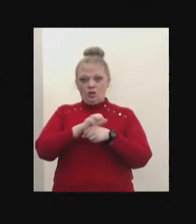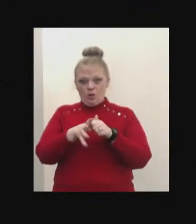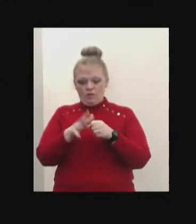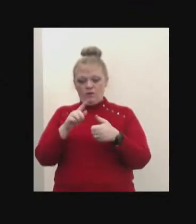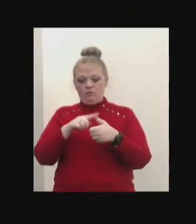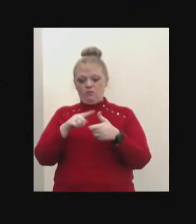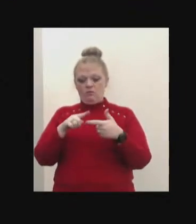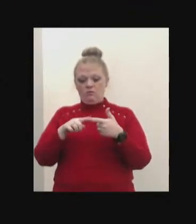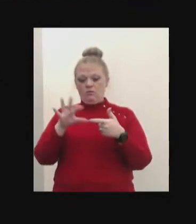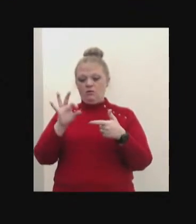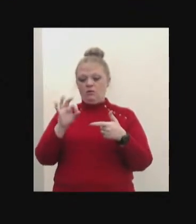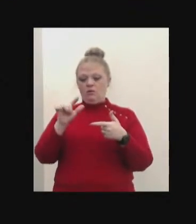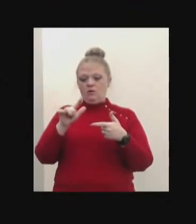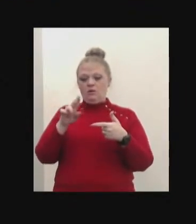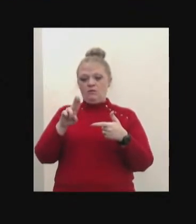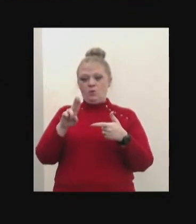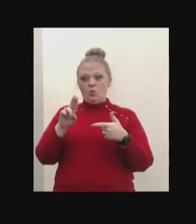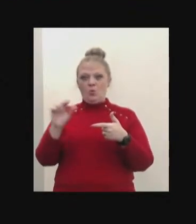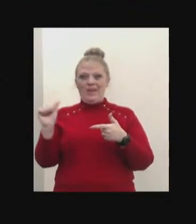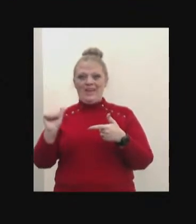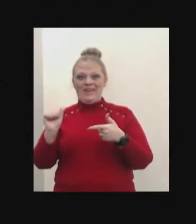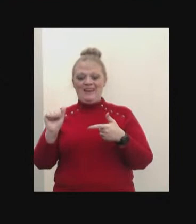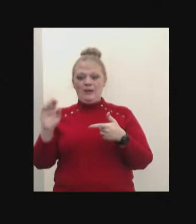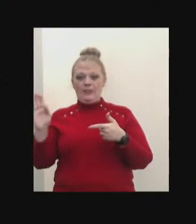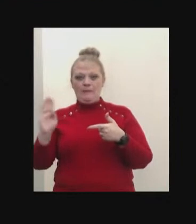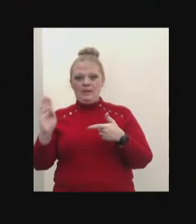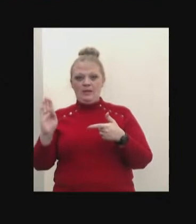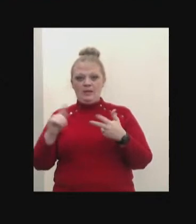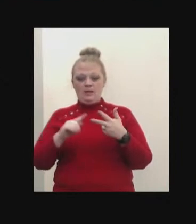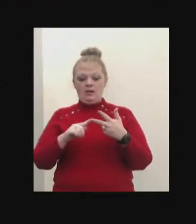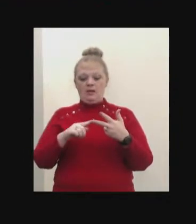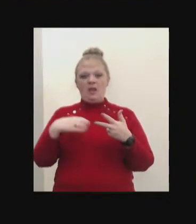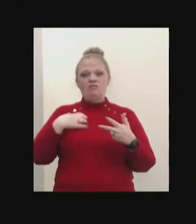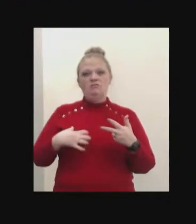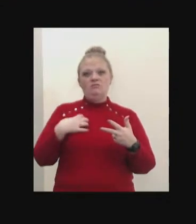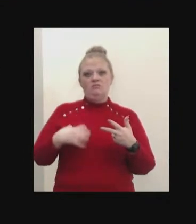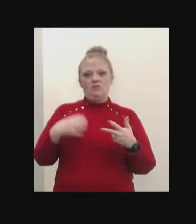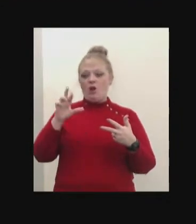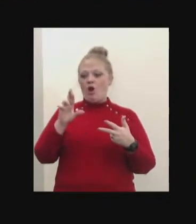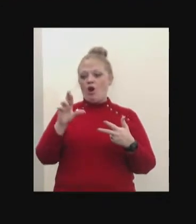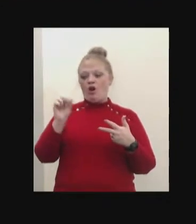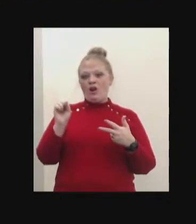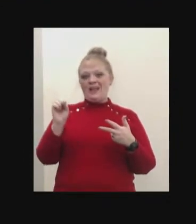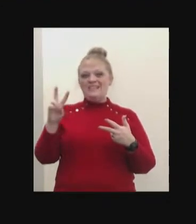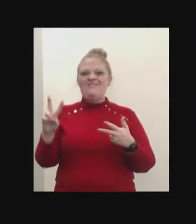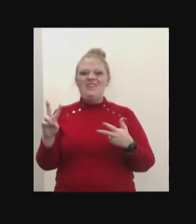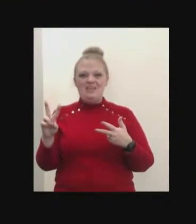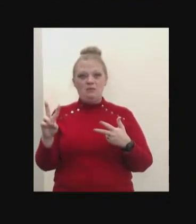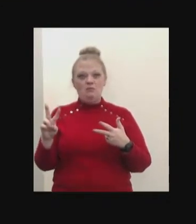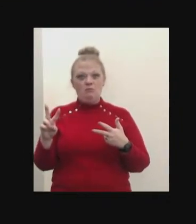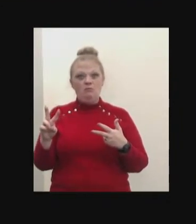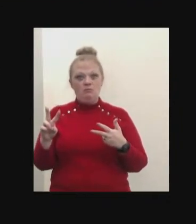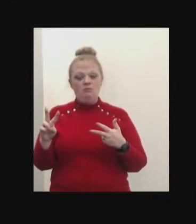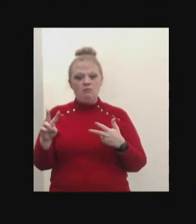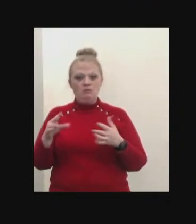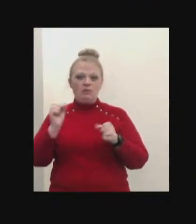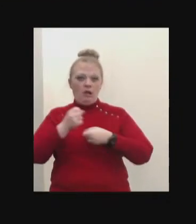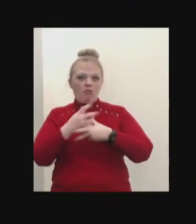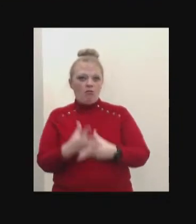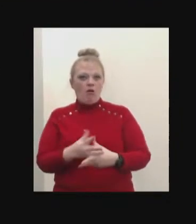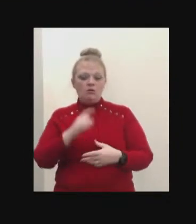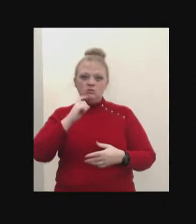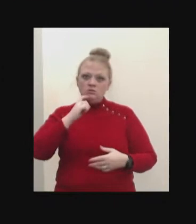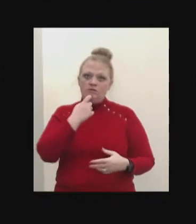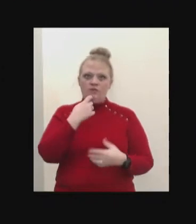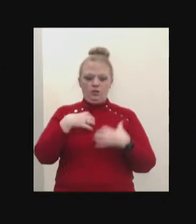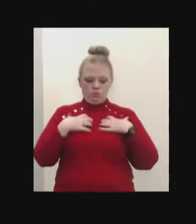A and influenza B, and respiratory syncytial virus, or RSV, which is another virus that can cause severe respiratory